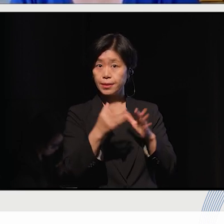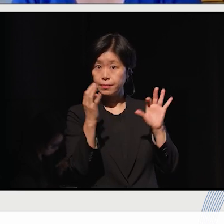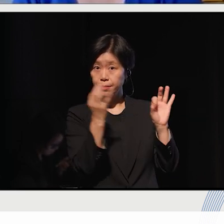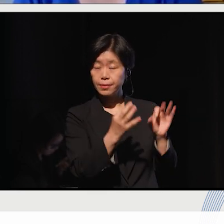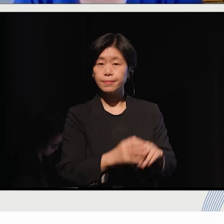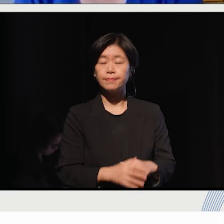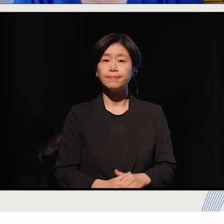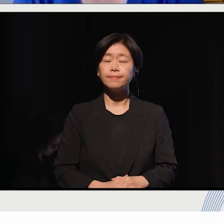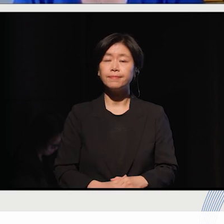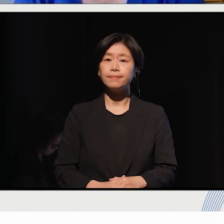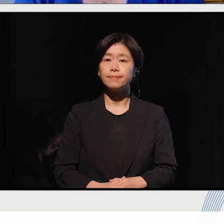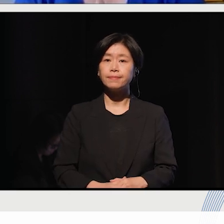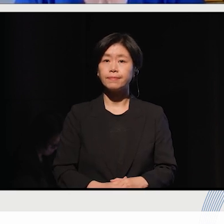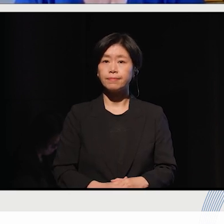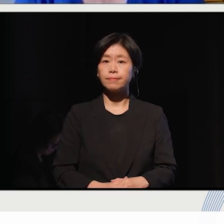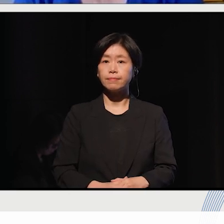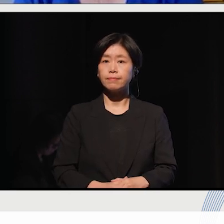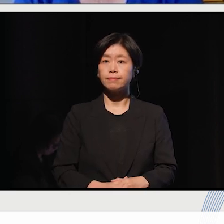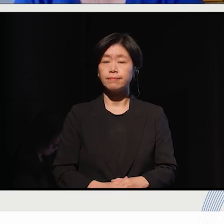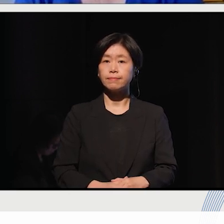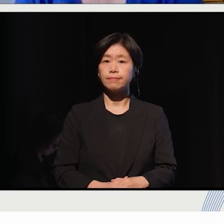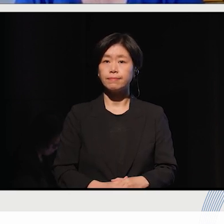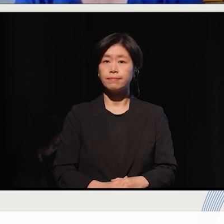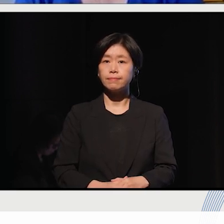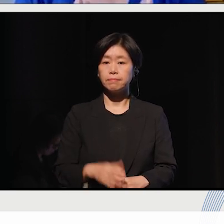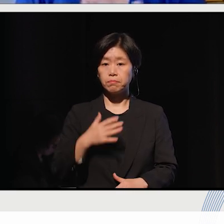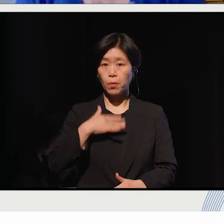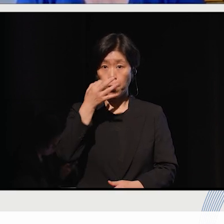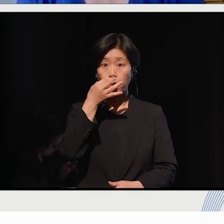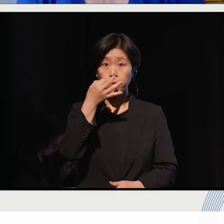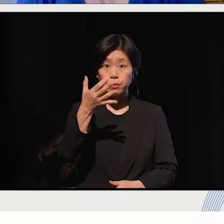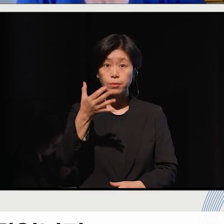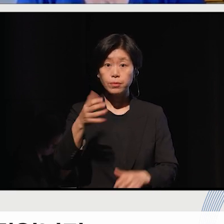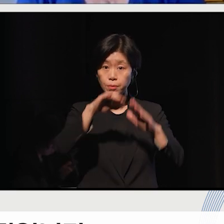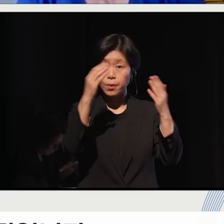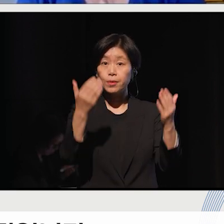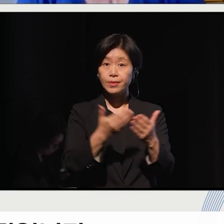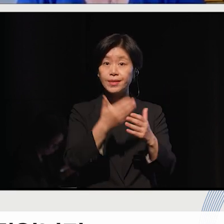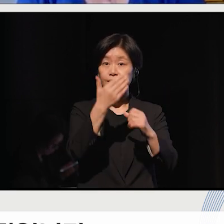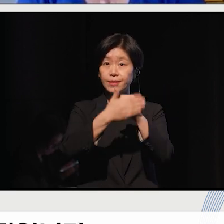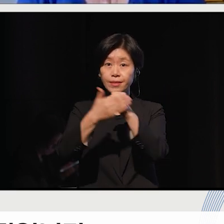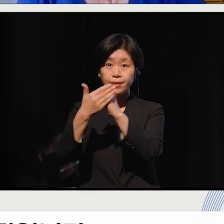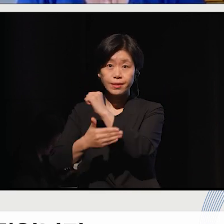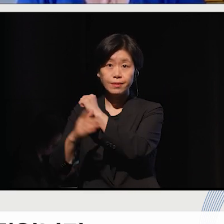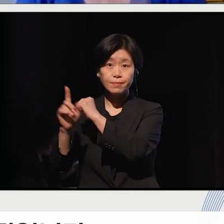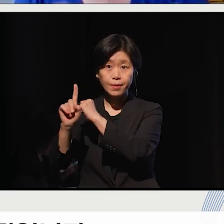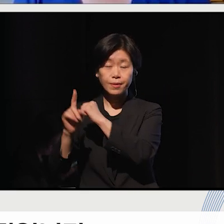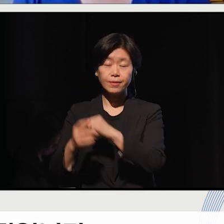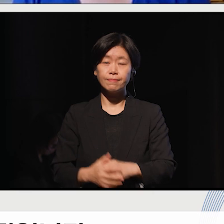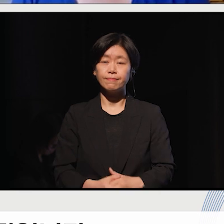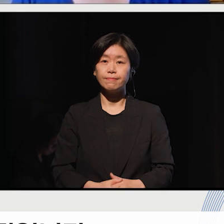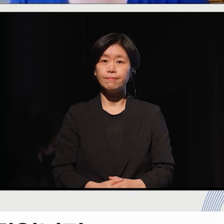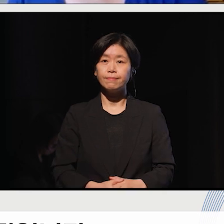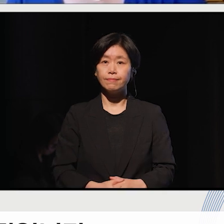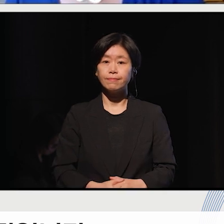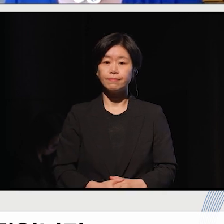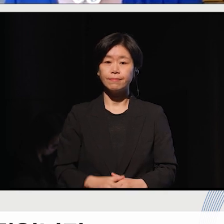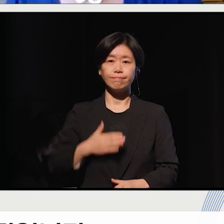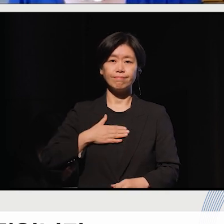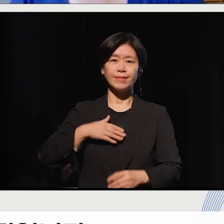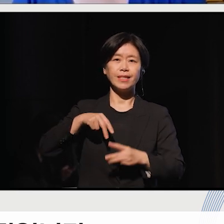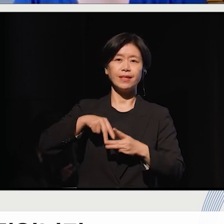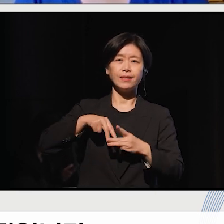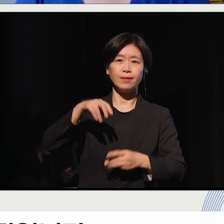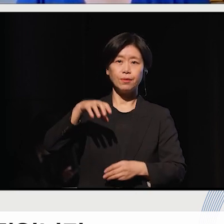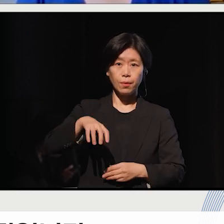way, I should say that all of the images that I show are pictures of people and activities that the Kennedy Center